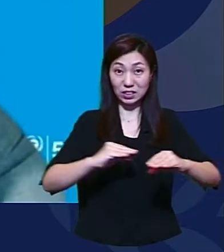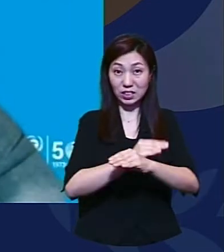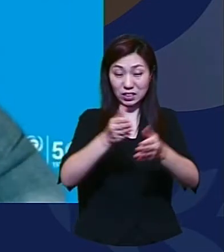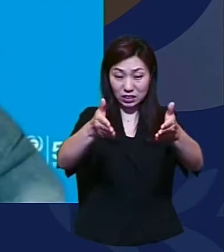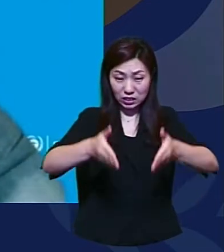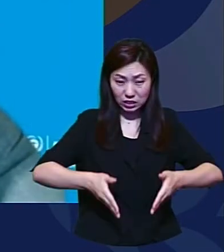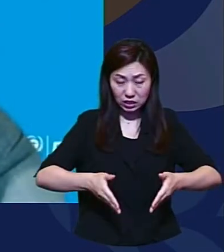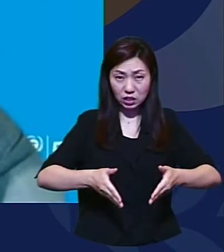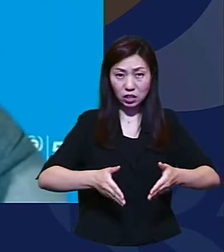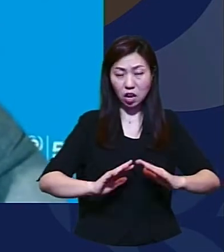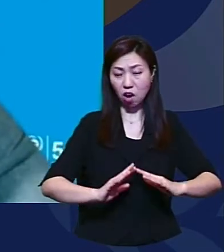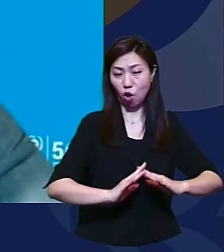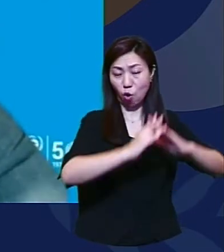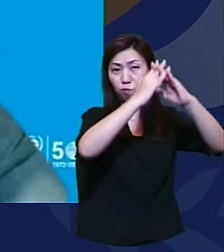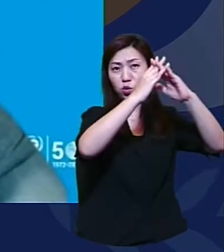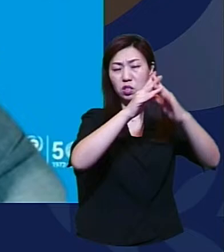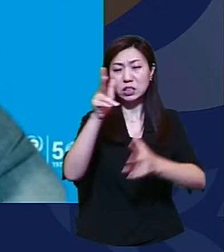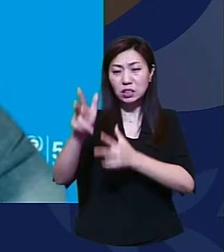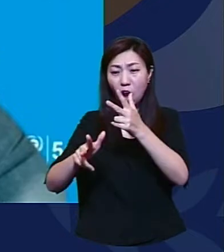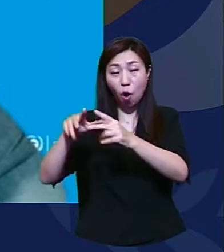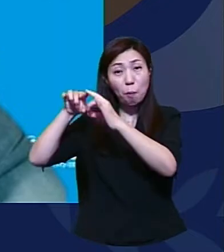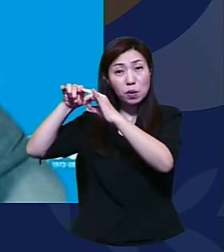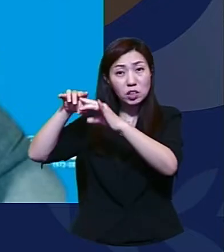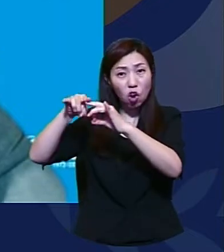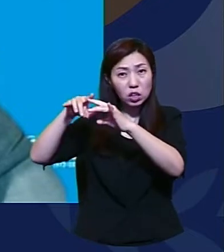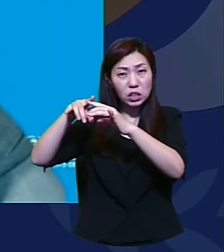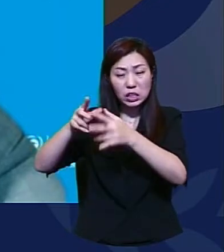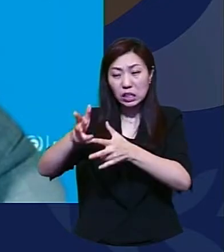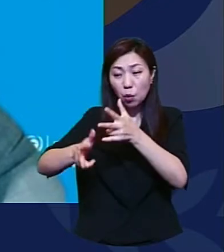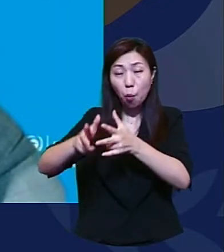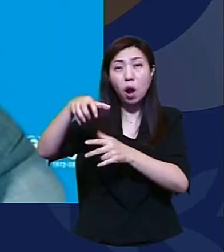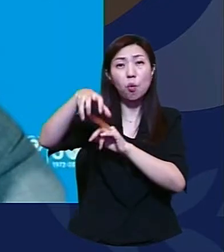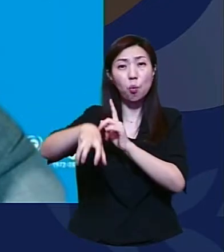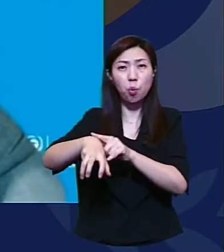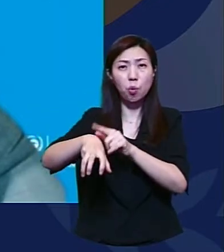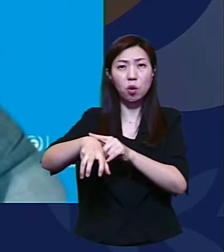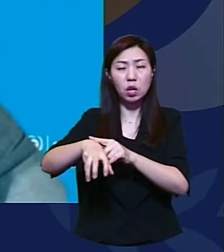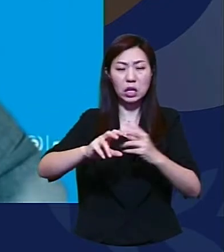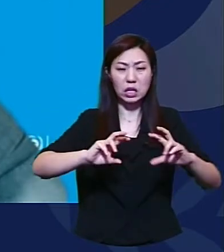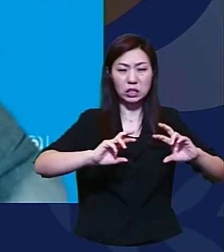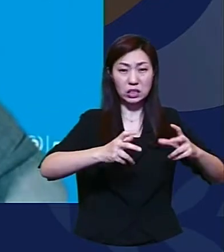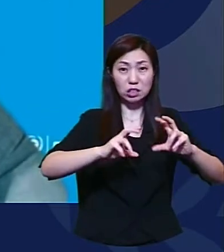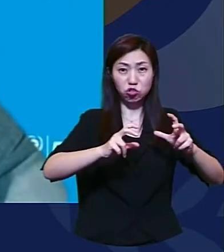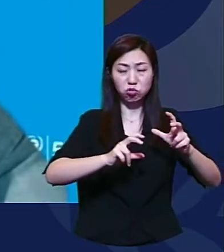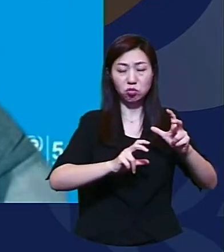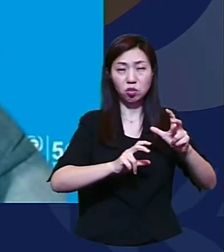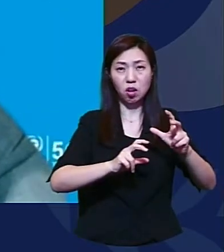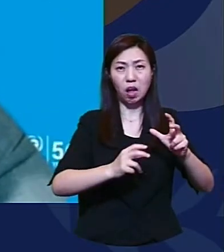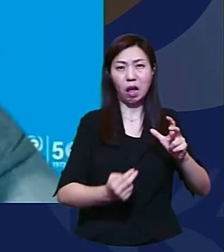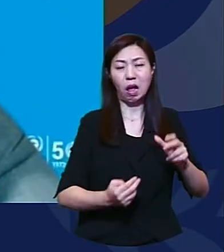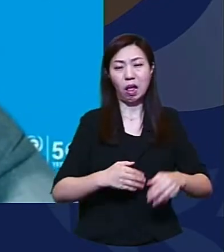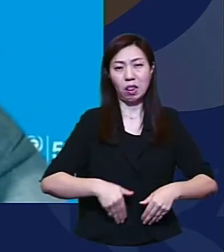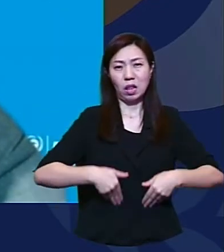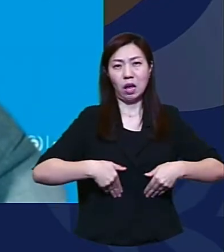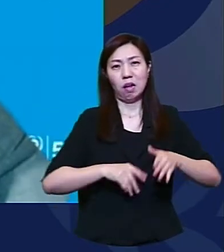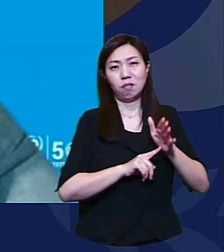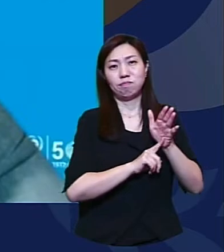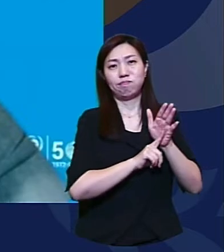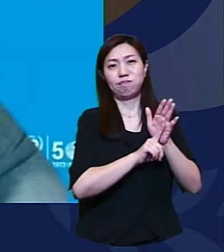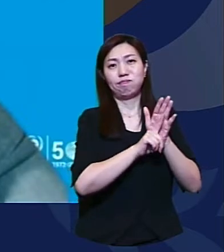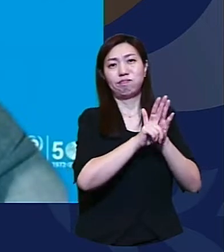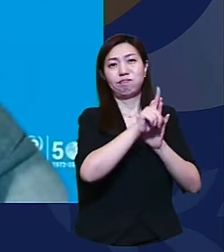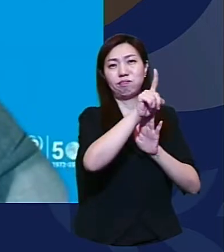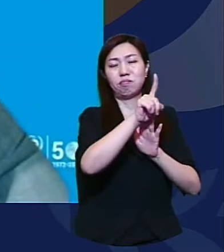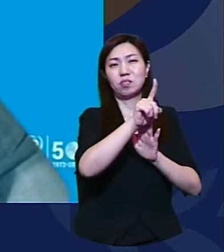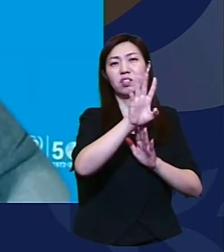and electricity account for 3/4 of planet heating greenhouse gas emissions. Every